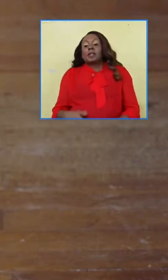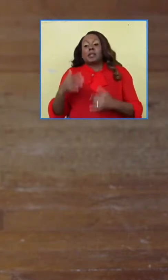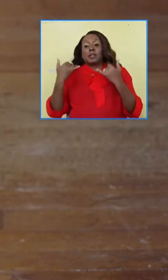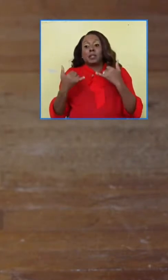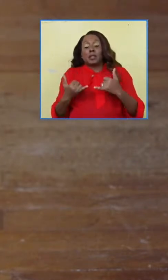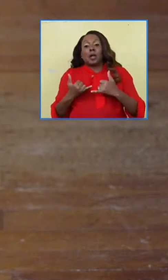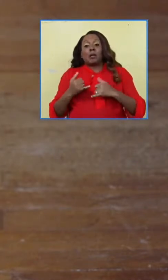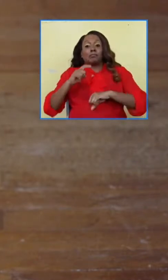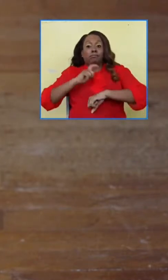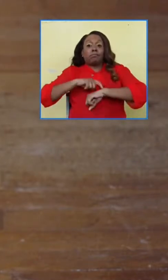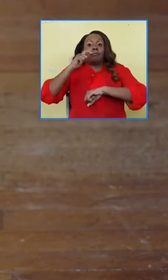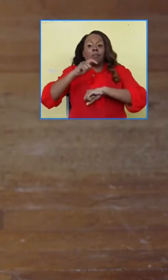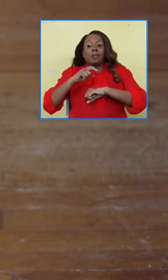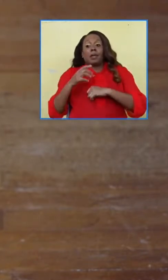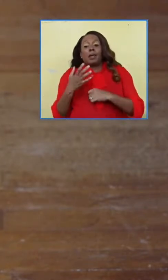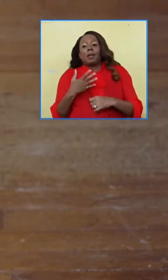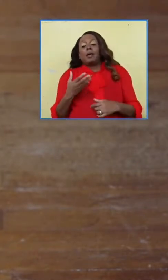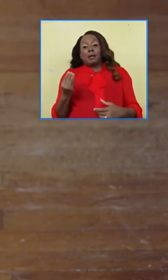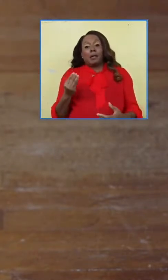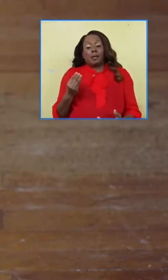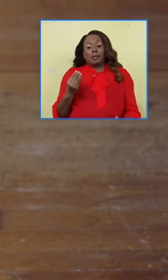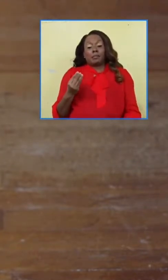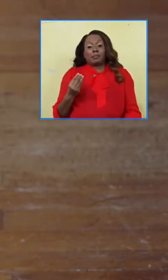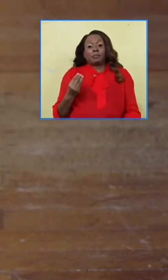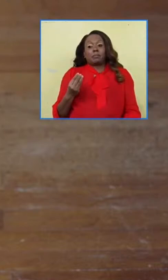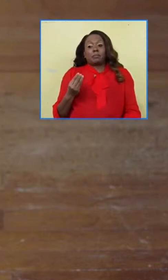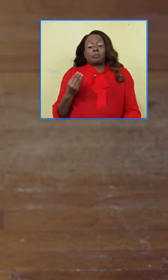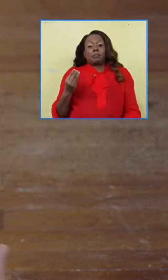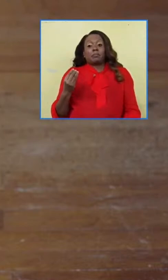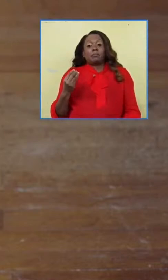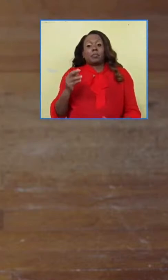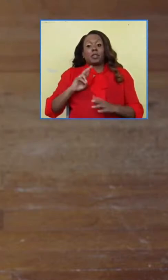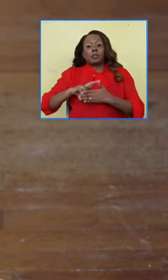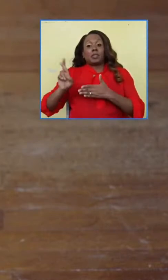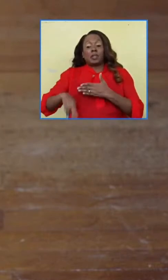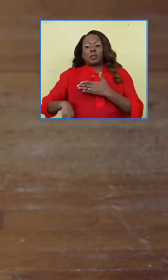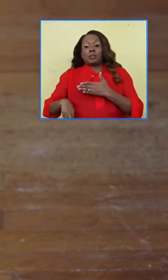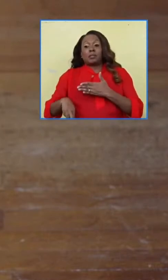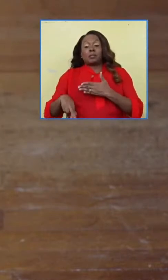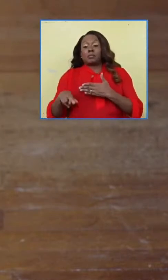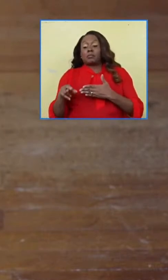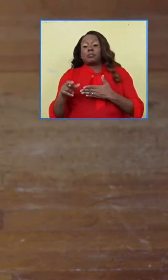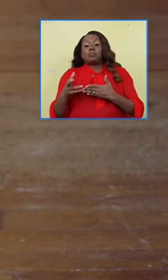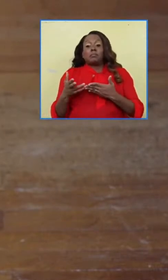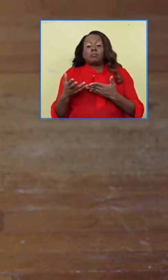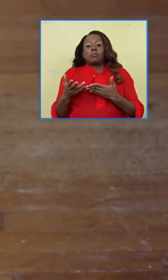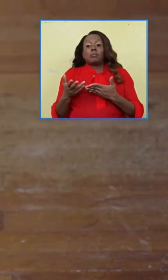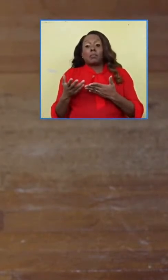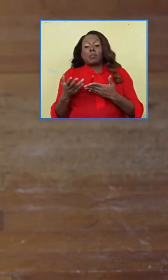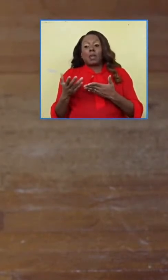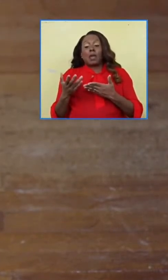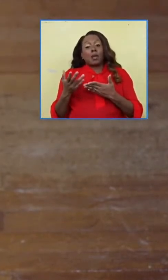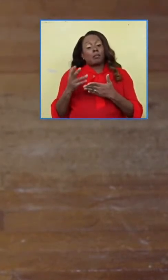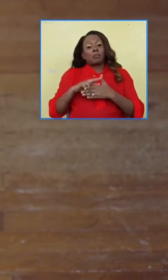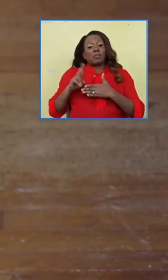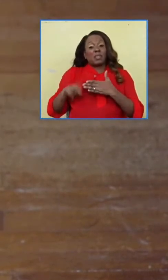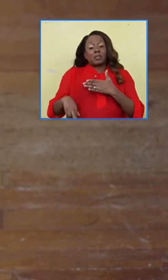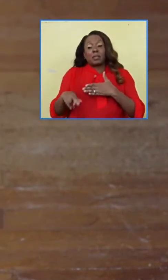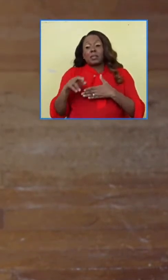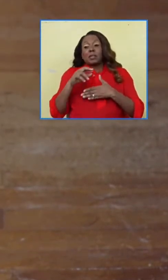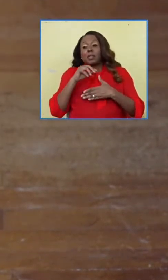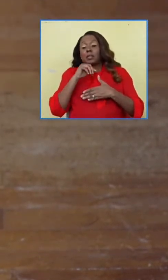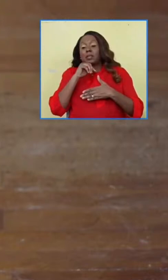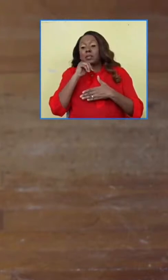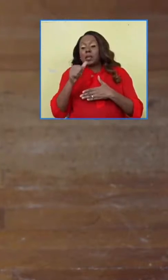results are less favorable than they were last time. The general outlook is similar. And so before we